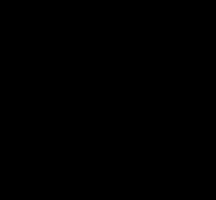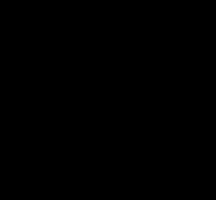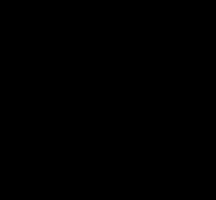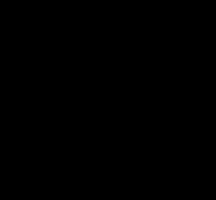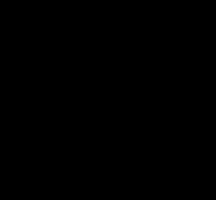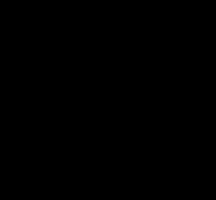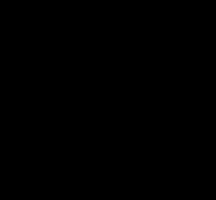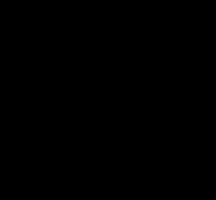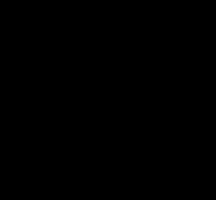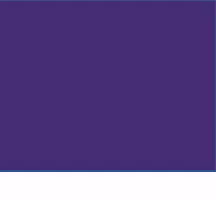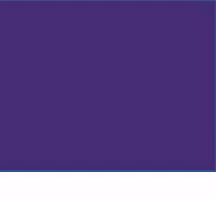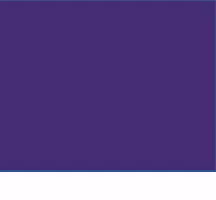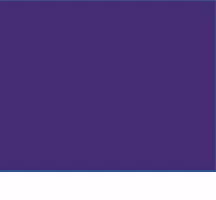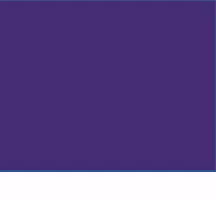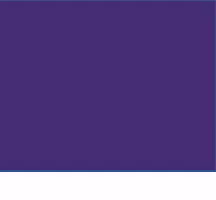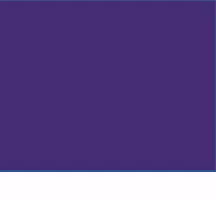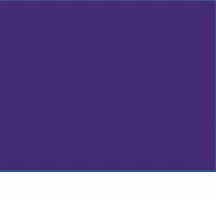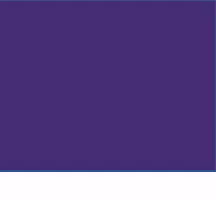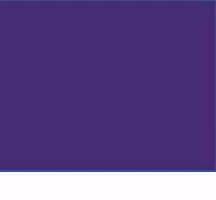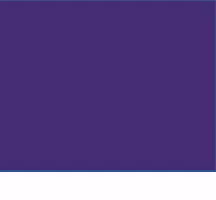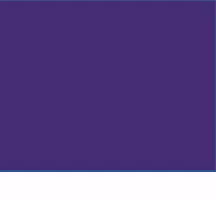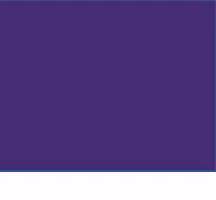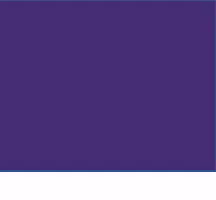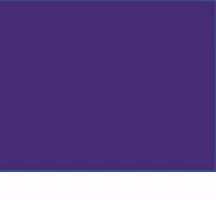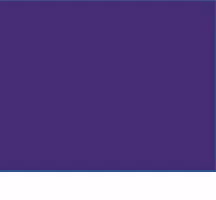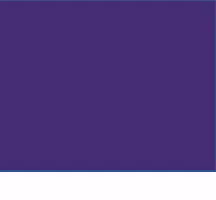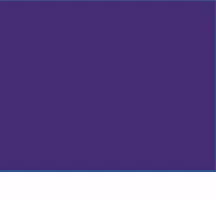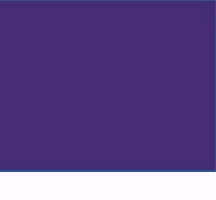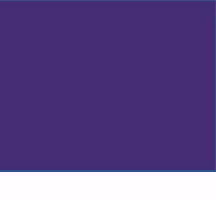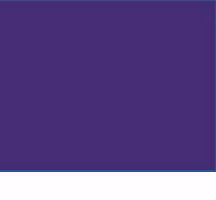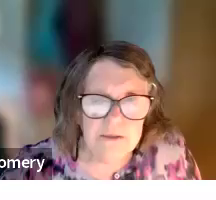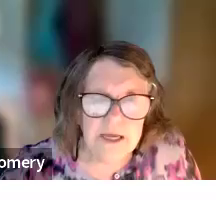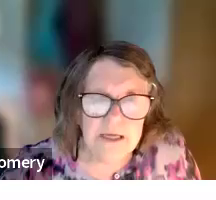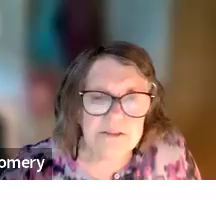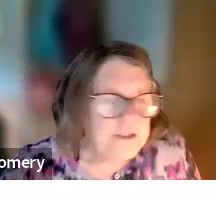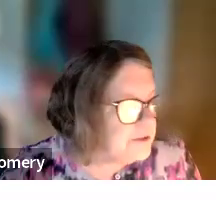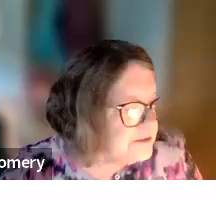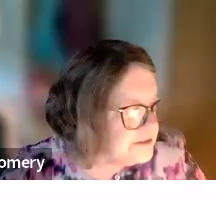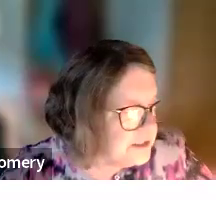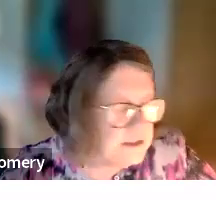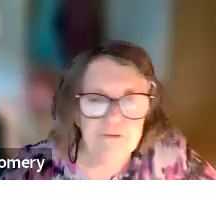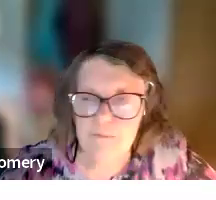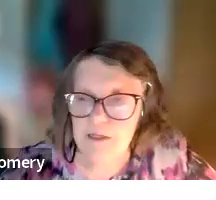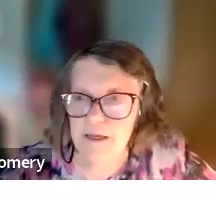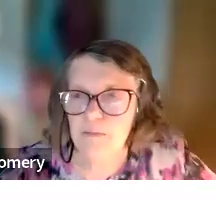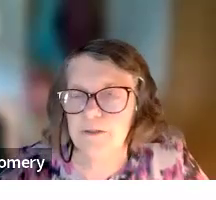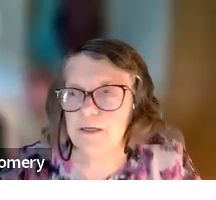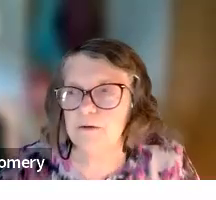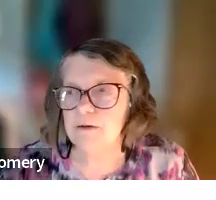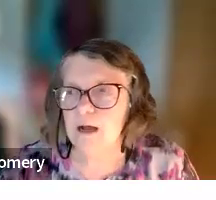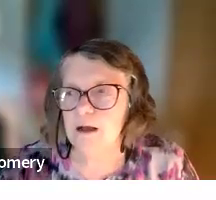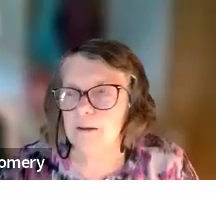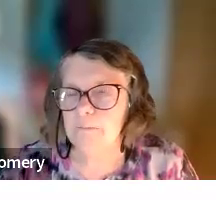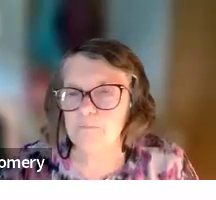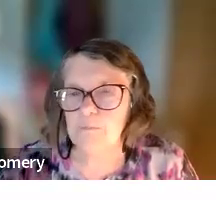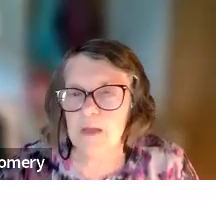There we go. All right. Sorry about that. Well, as you can see from the label